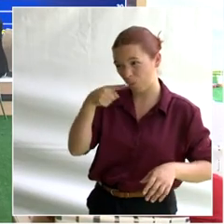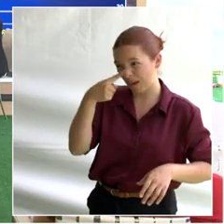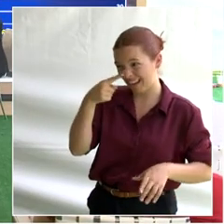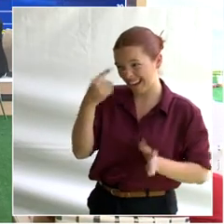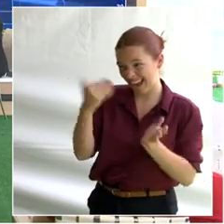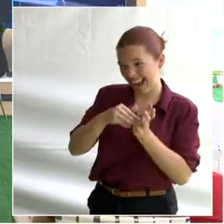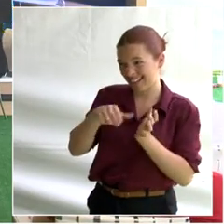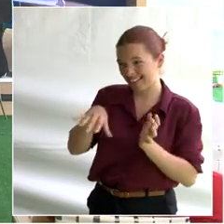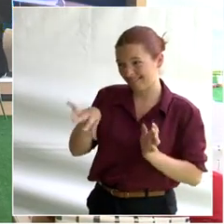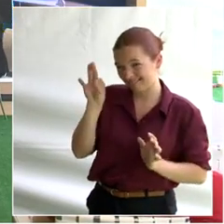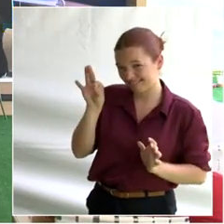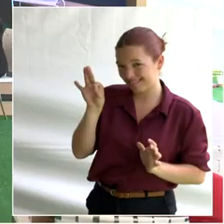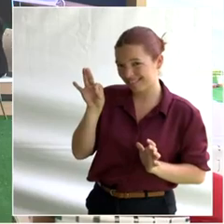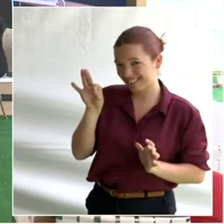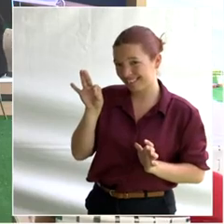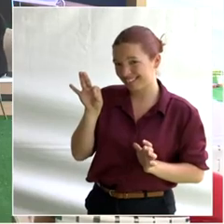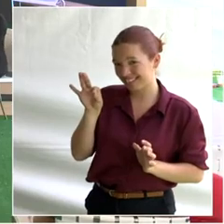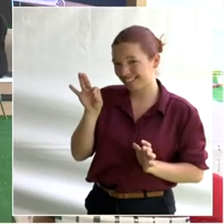Yeah, magic hands.